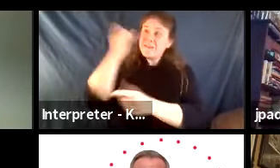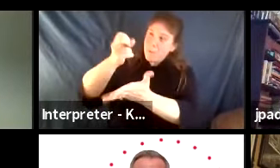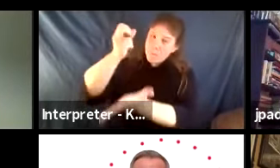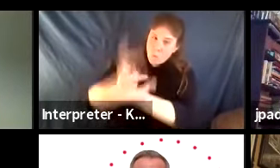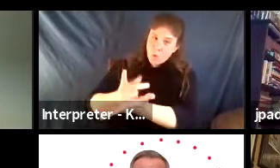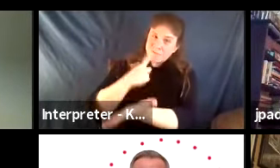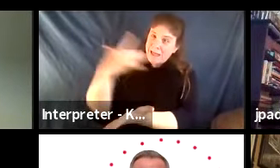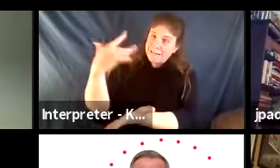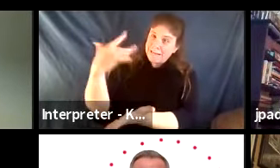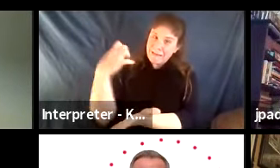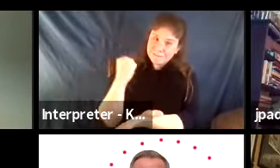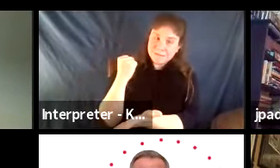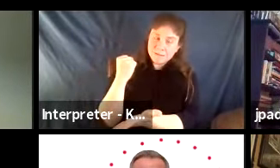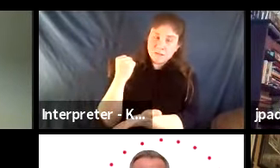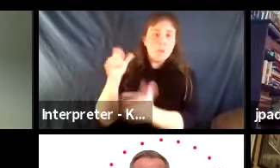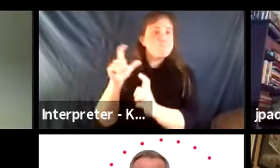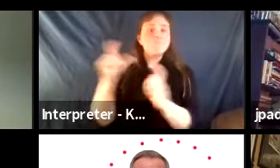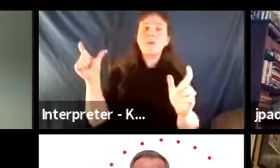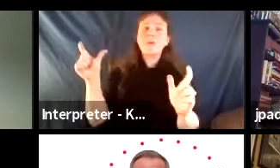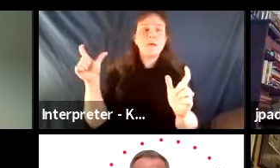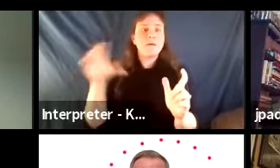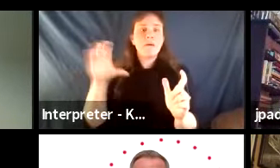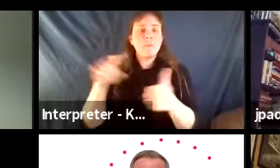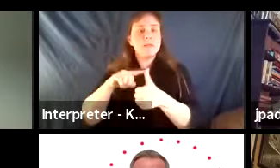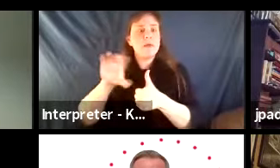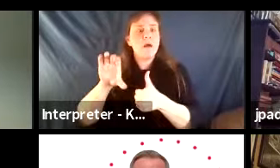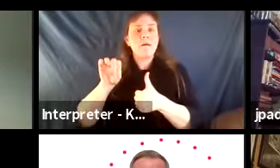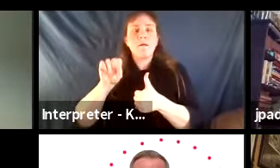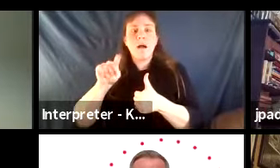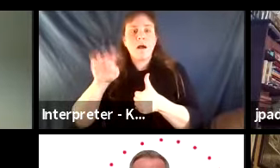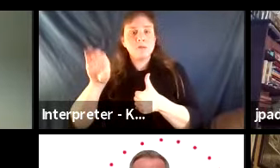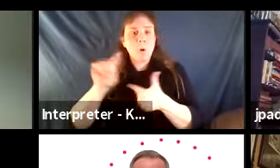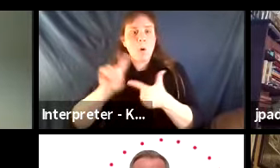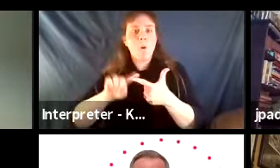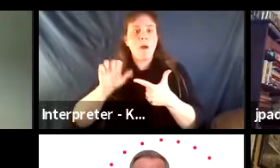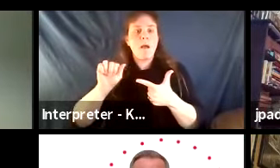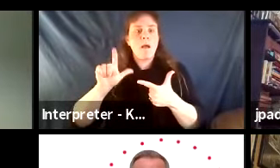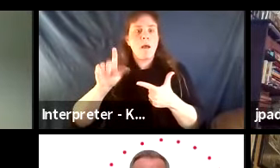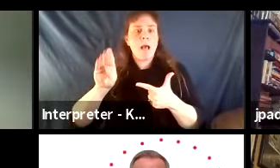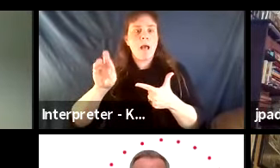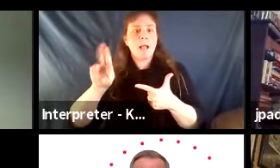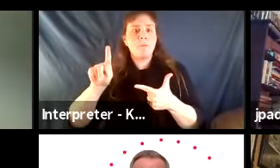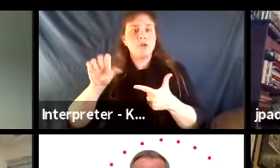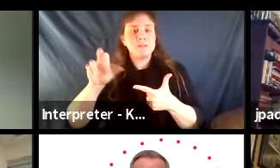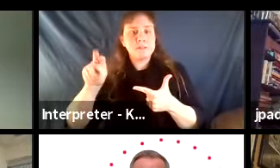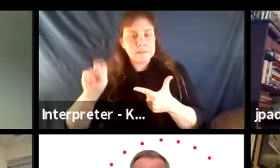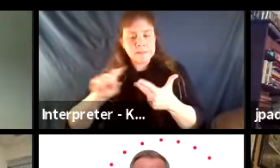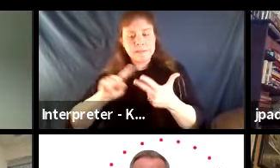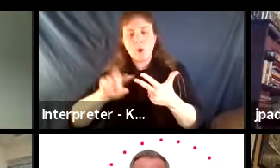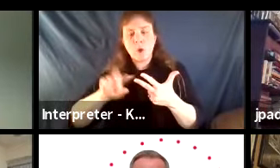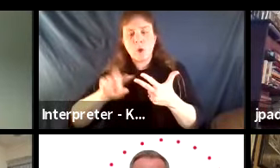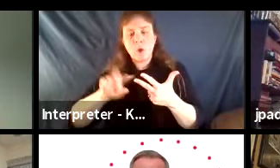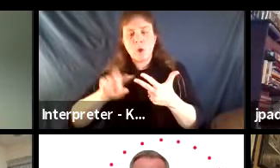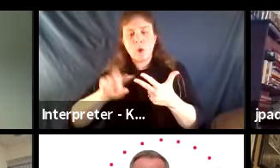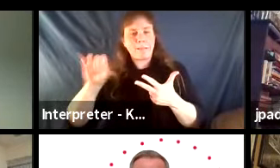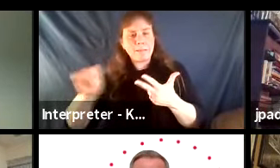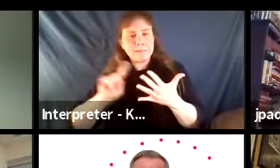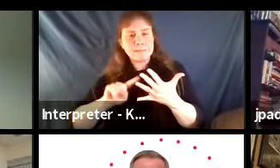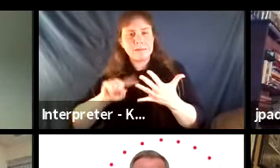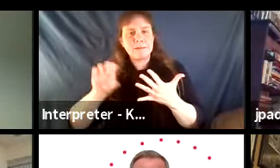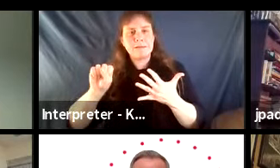operate pharmacies: Costco, Albertsons, Raley's, Save Mart, and Ralph's. We've got a tremendous opportunity